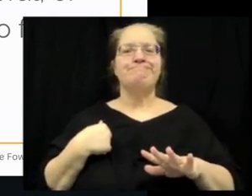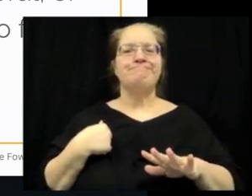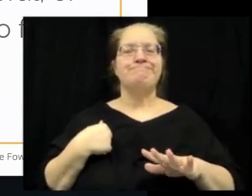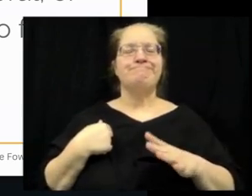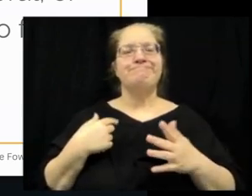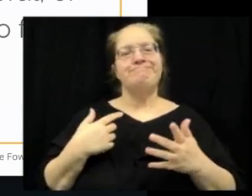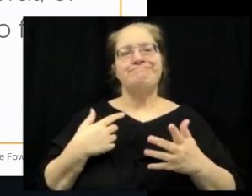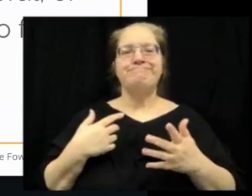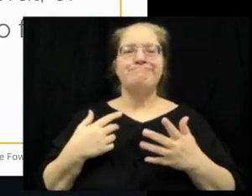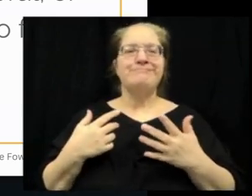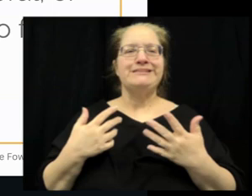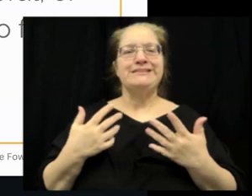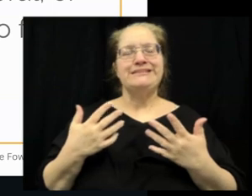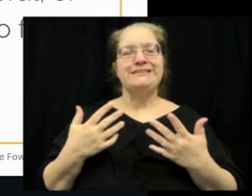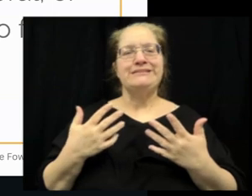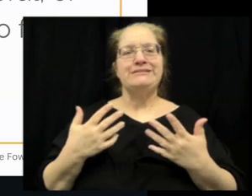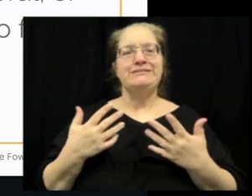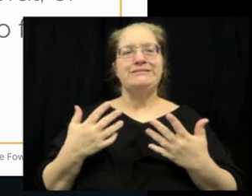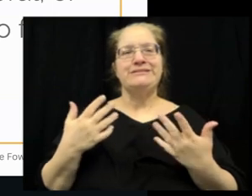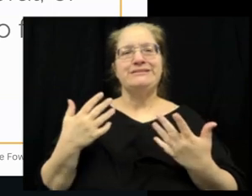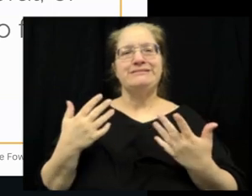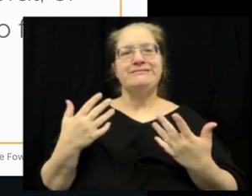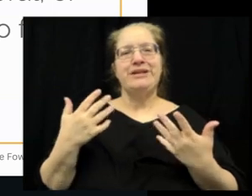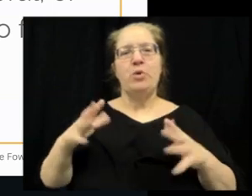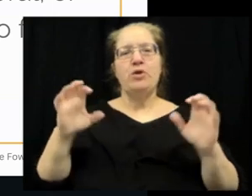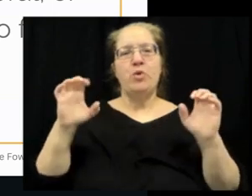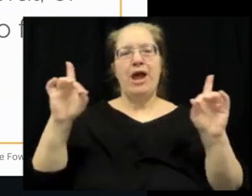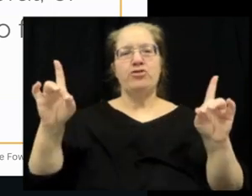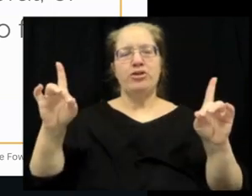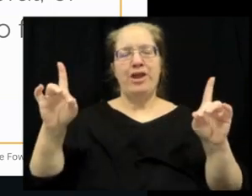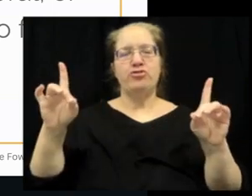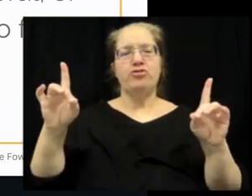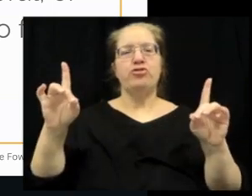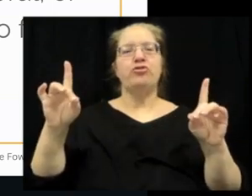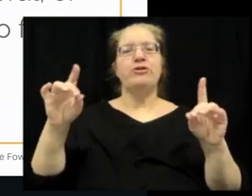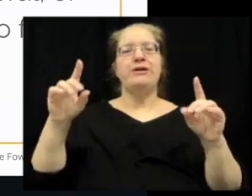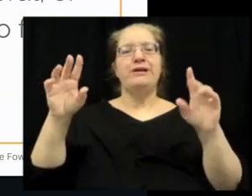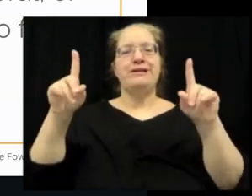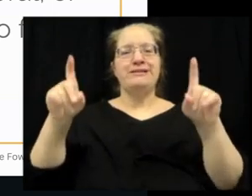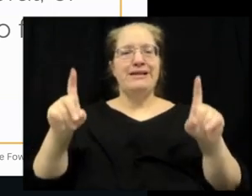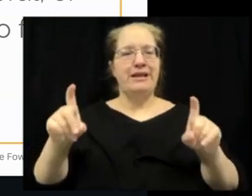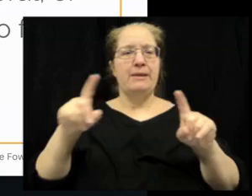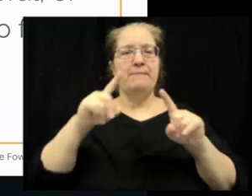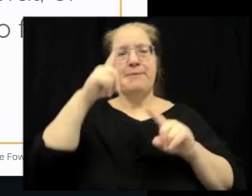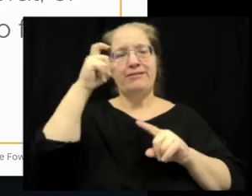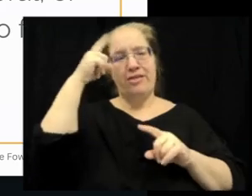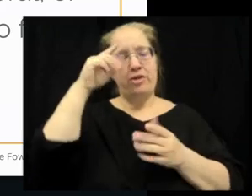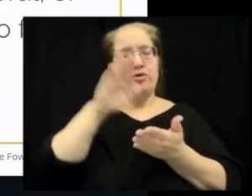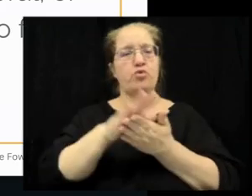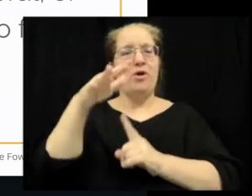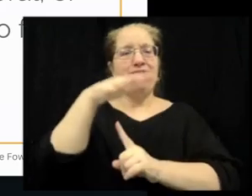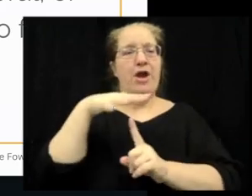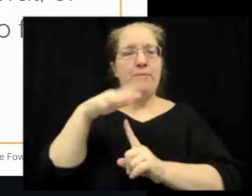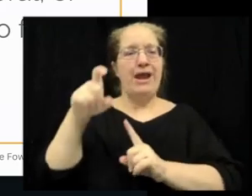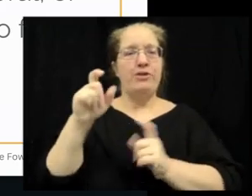educational evaluation for her because I thought the school environment had to change for her. So that was one step that